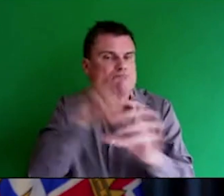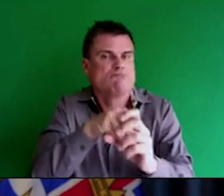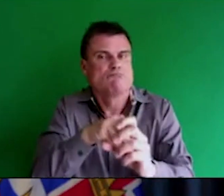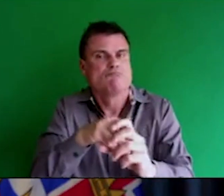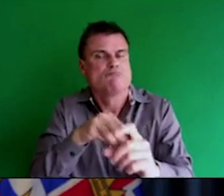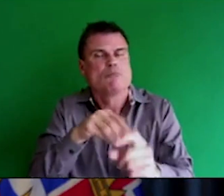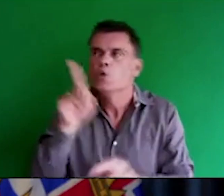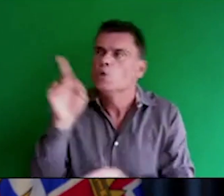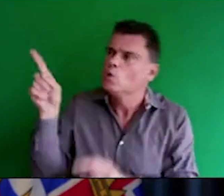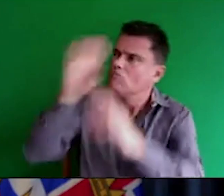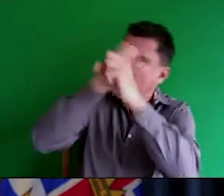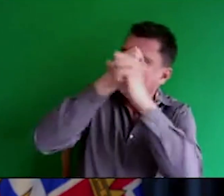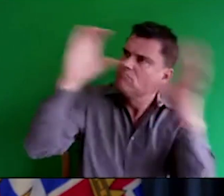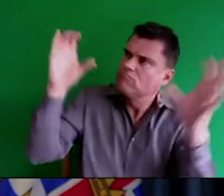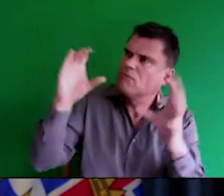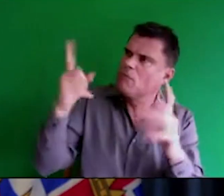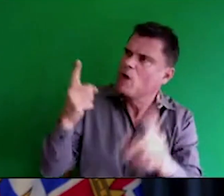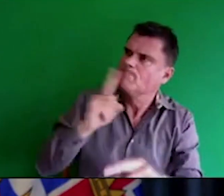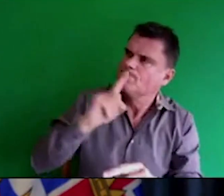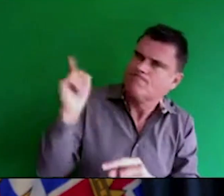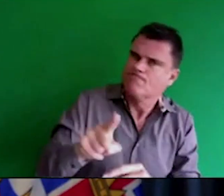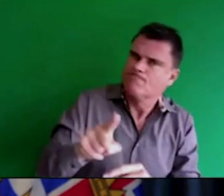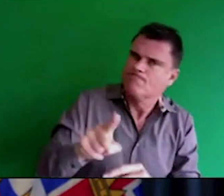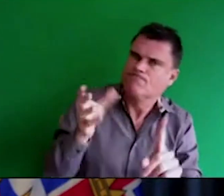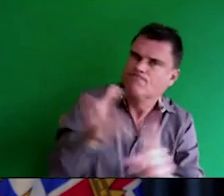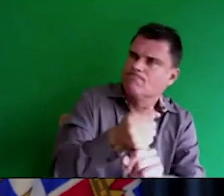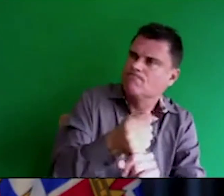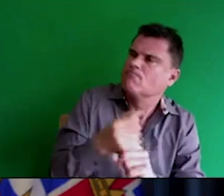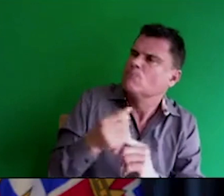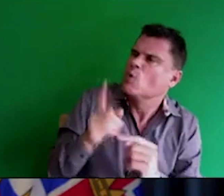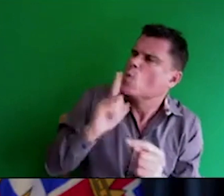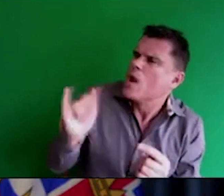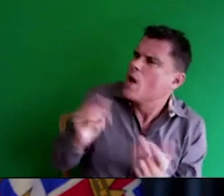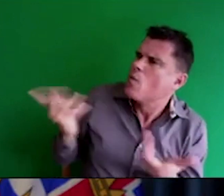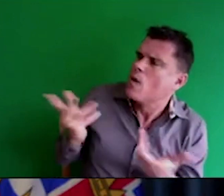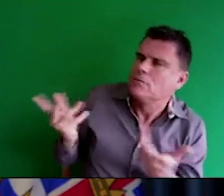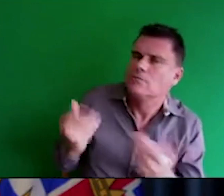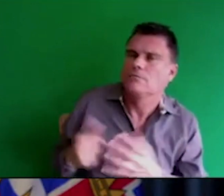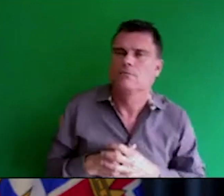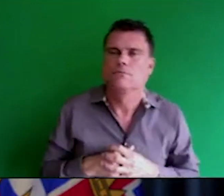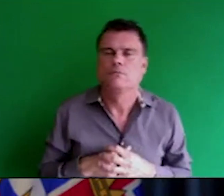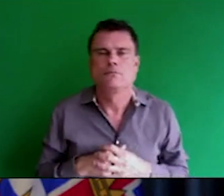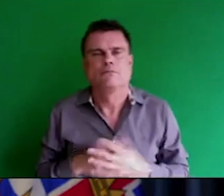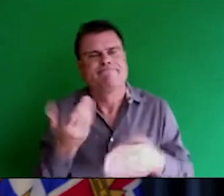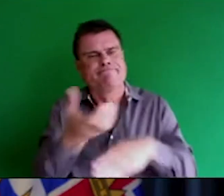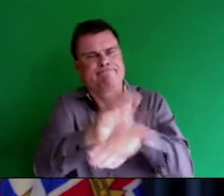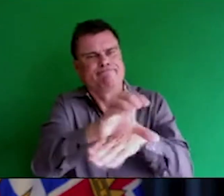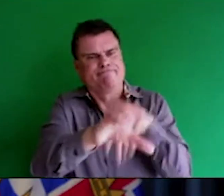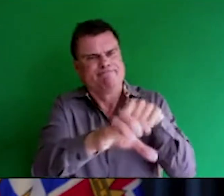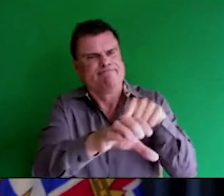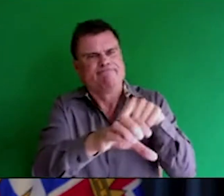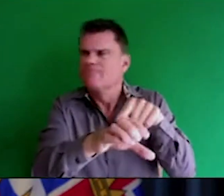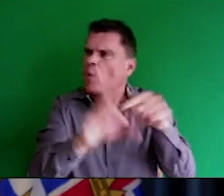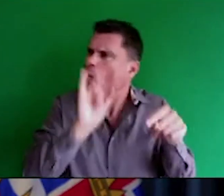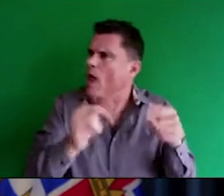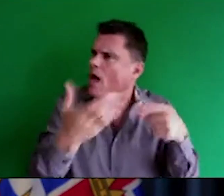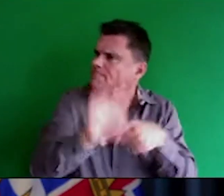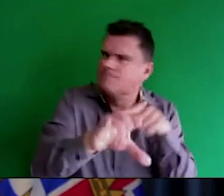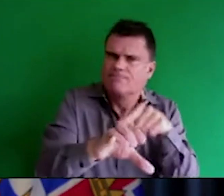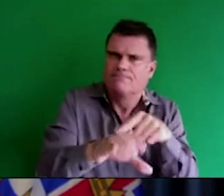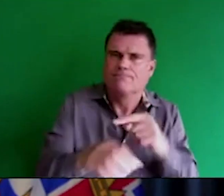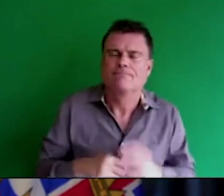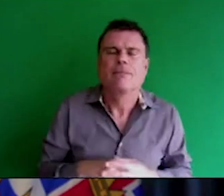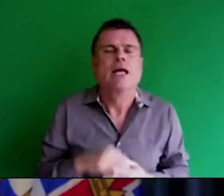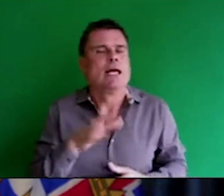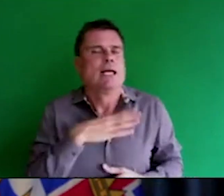being handled? Well, it's not so much on how people are interacting with their six or within their family